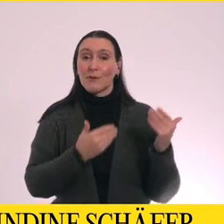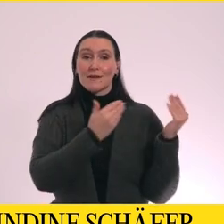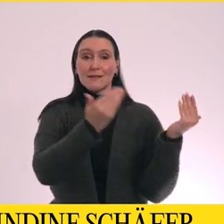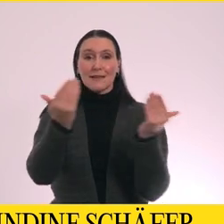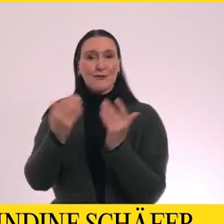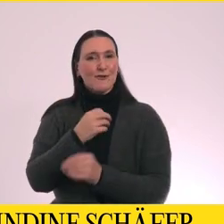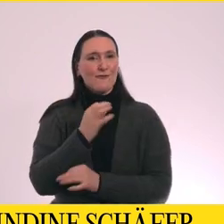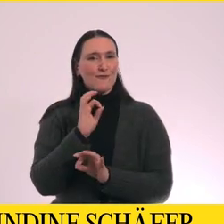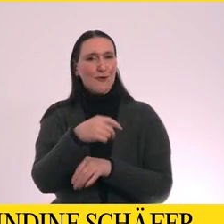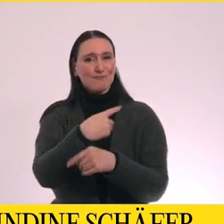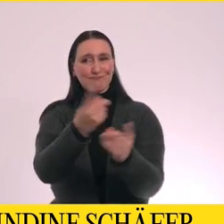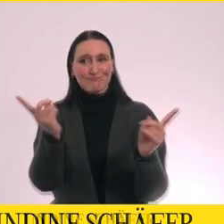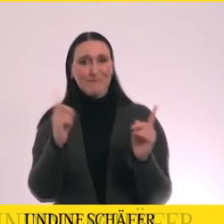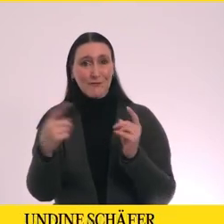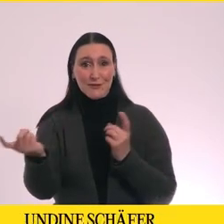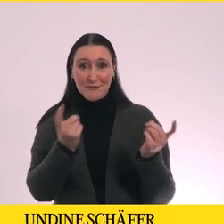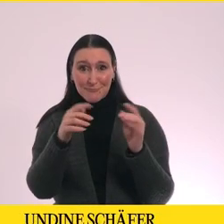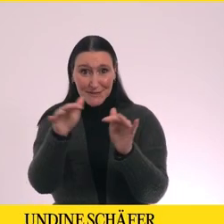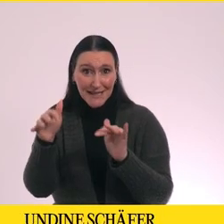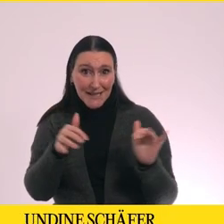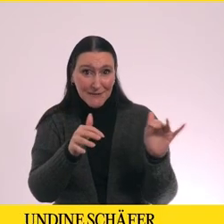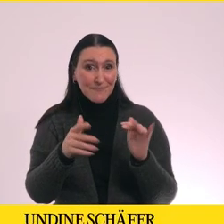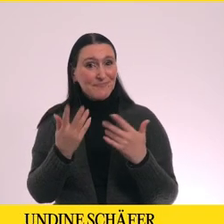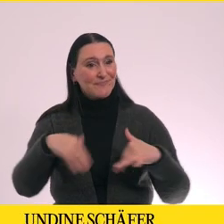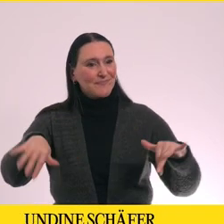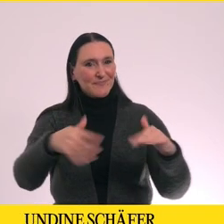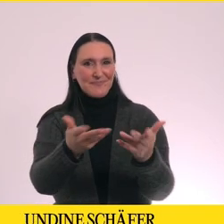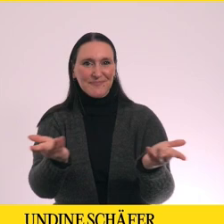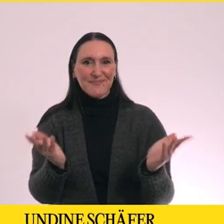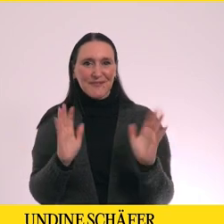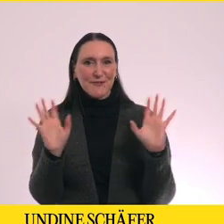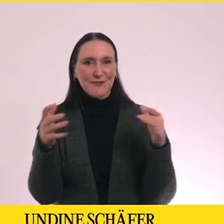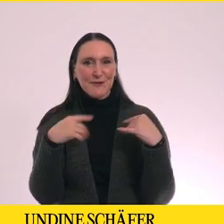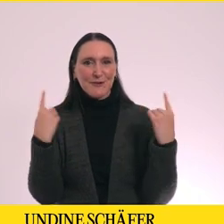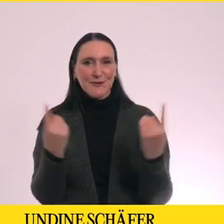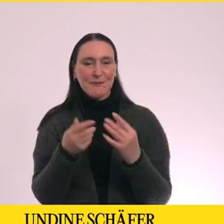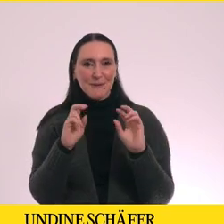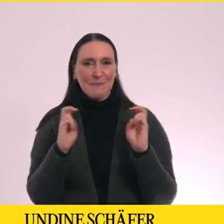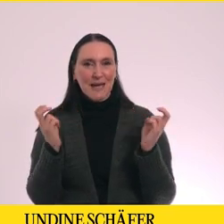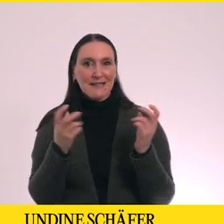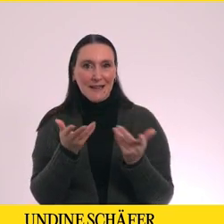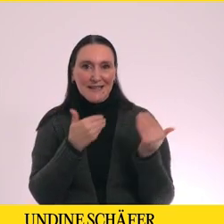wish you safe and well, and a big thank you from the panel as well. So take care.